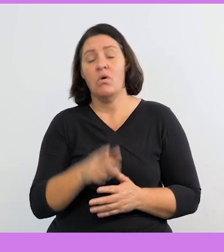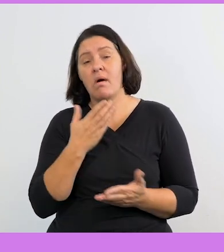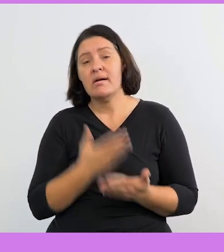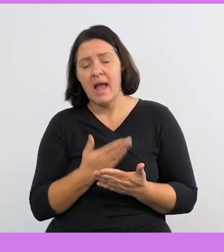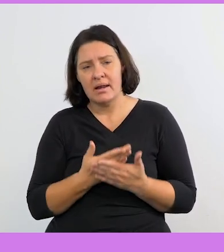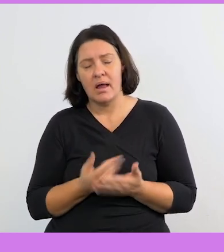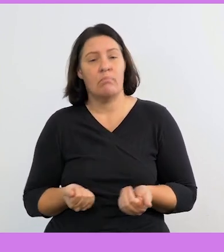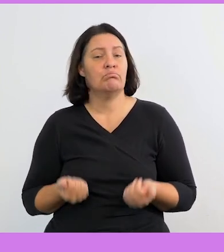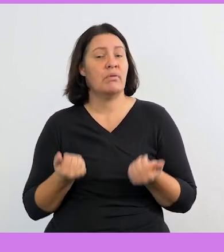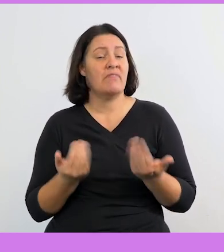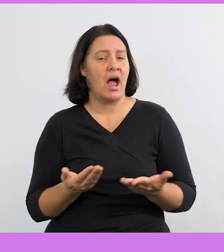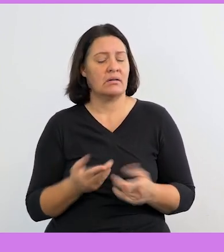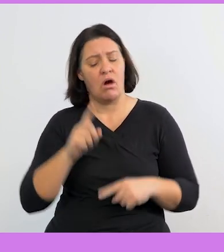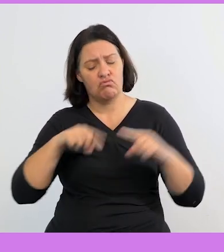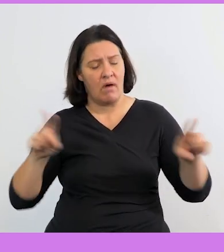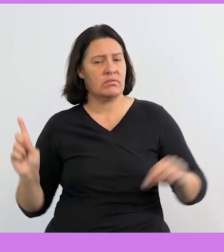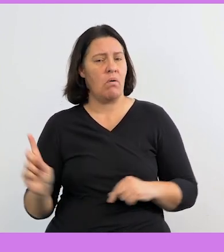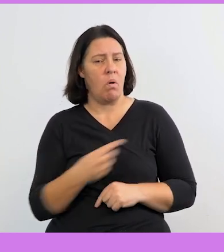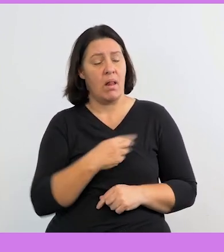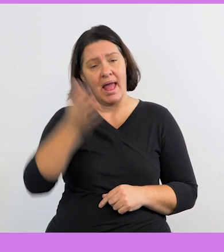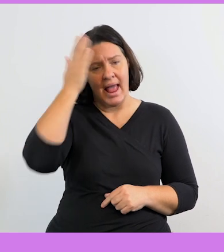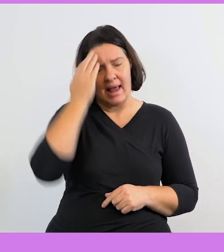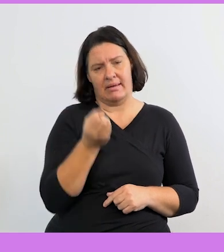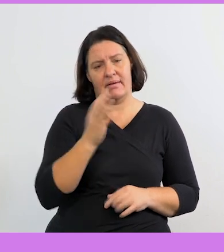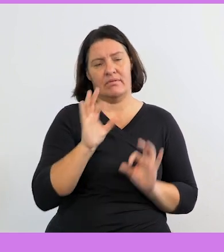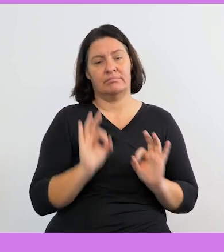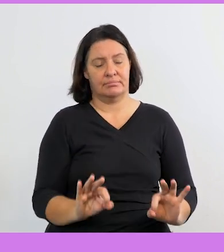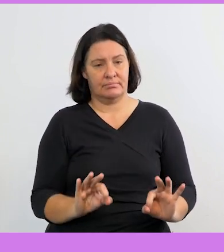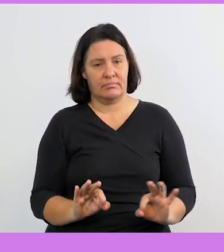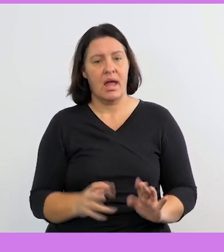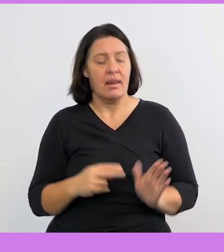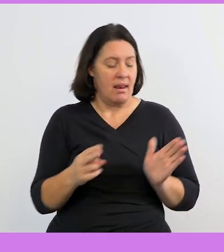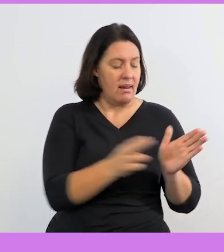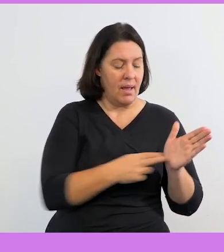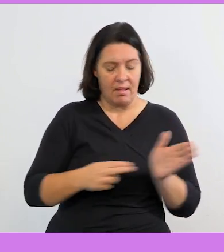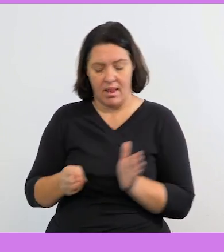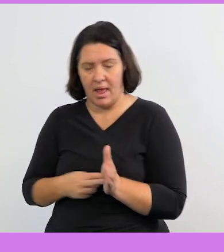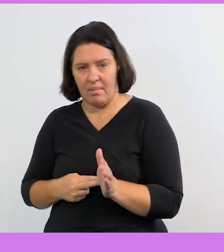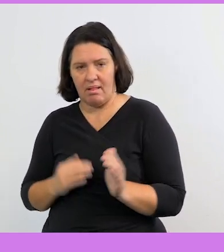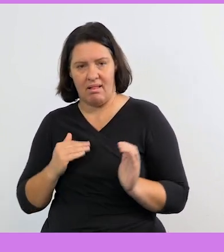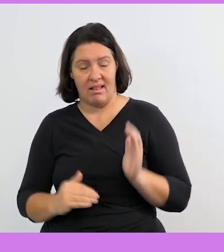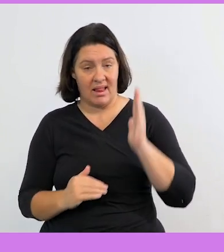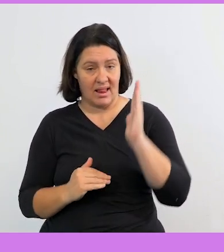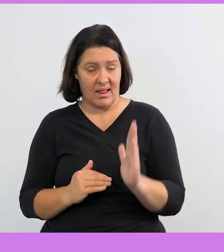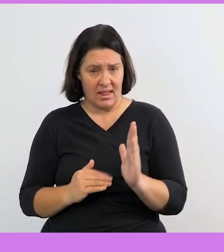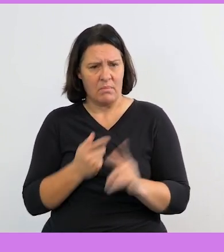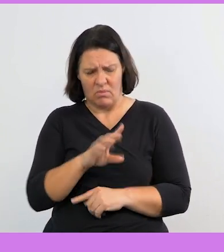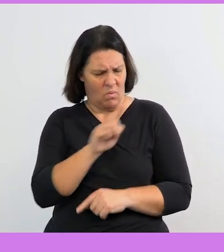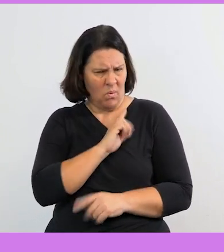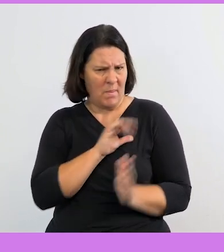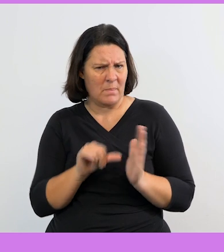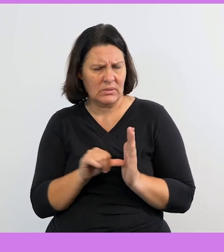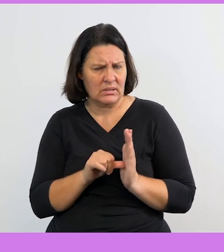you must be able to provide all graphs with an appropriate heading and be able to correctly label axes. And you may think, why is